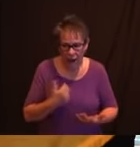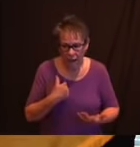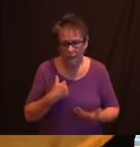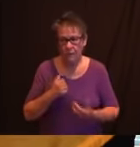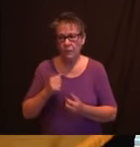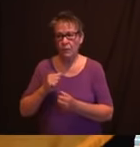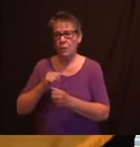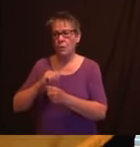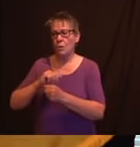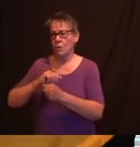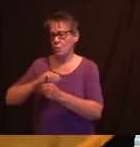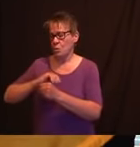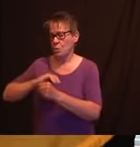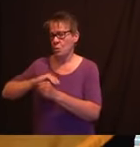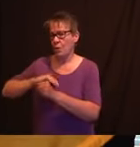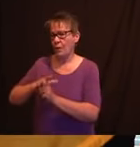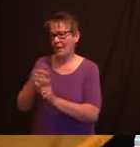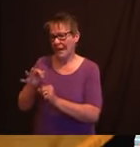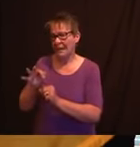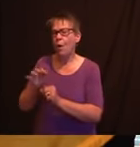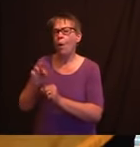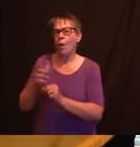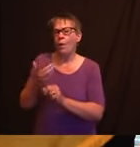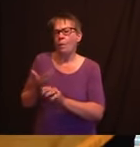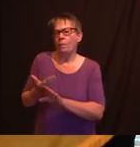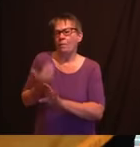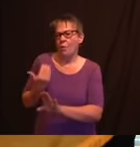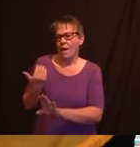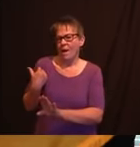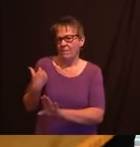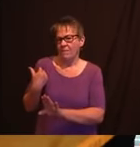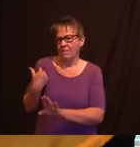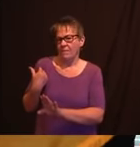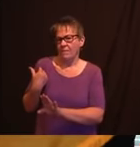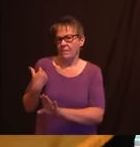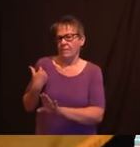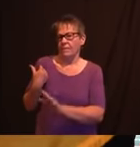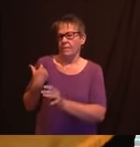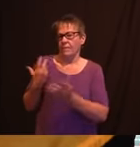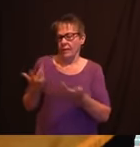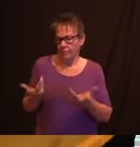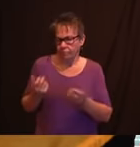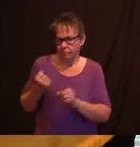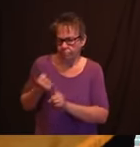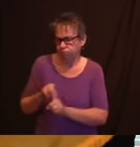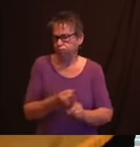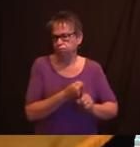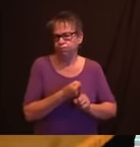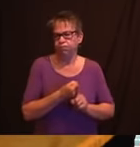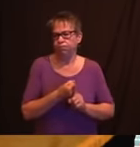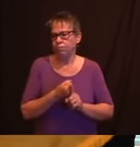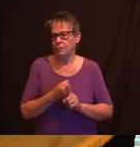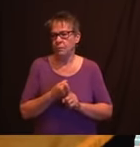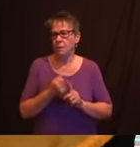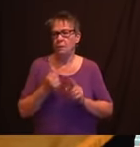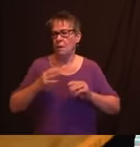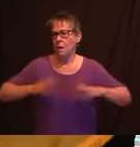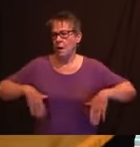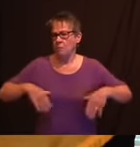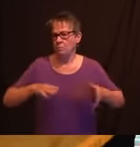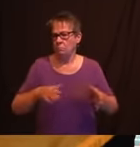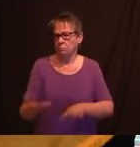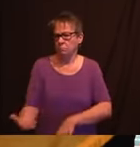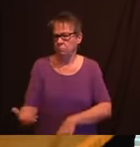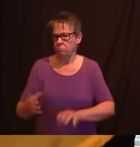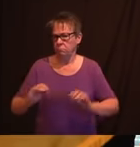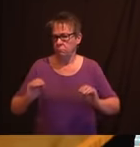Jersey, thankfully, there are no deaths reported at this time. The ages of the children affected range from 1 to